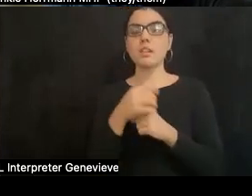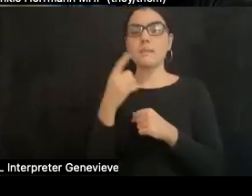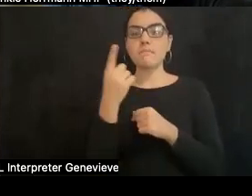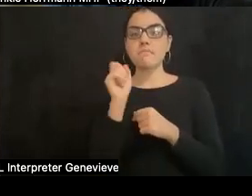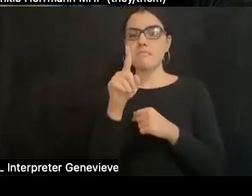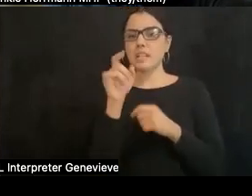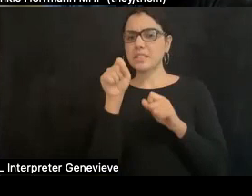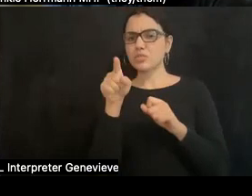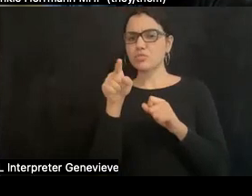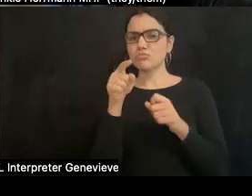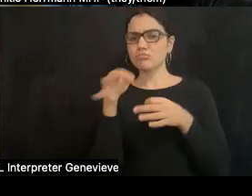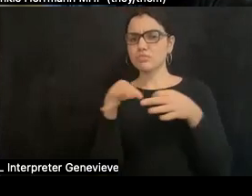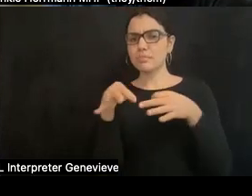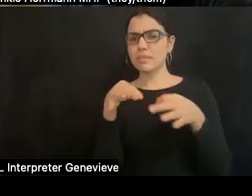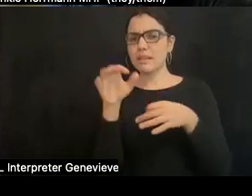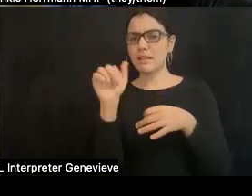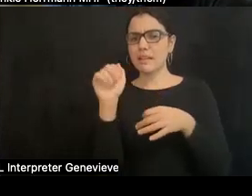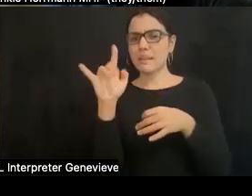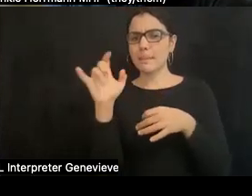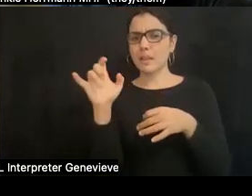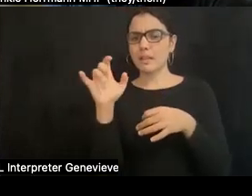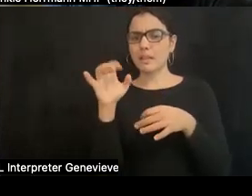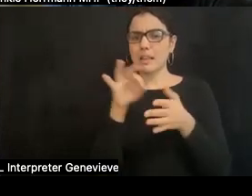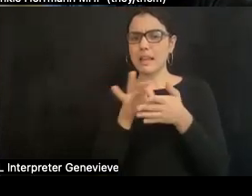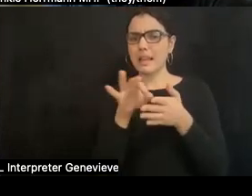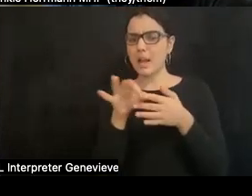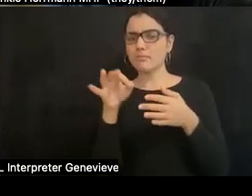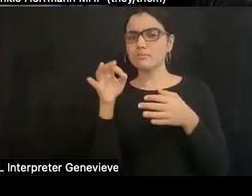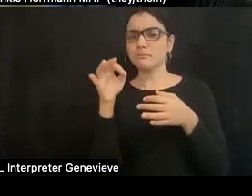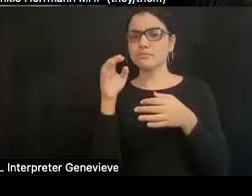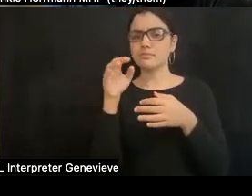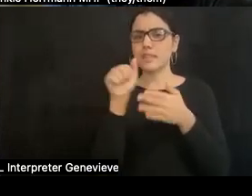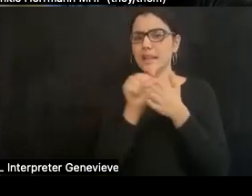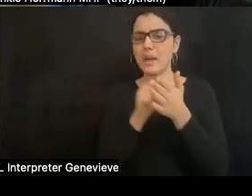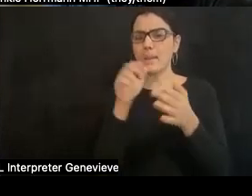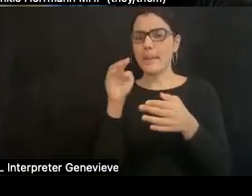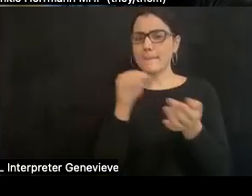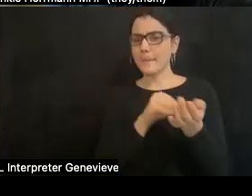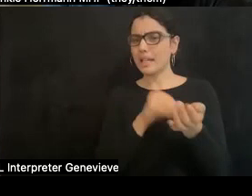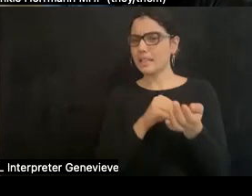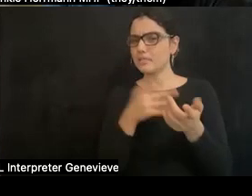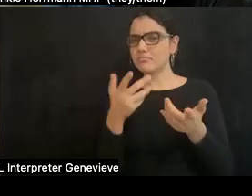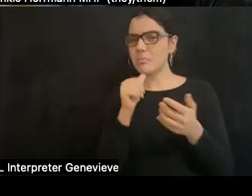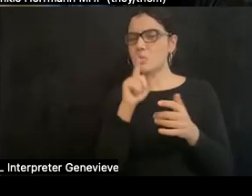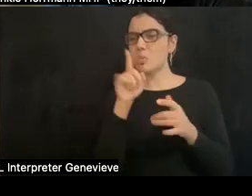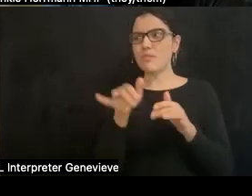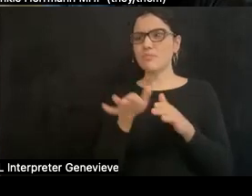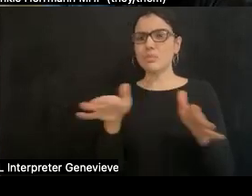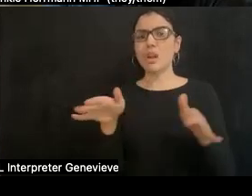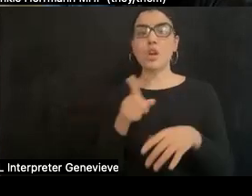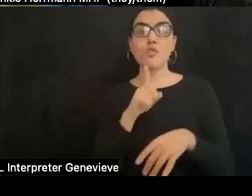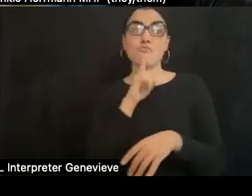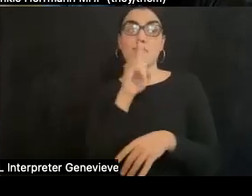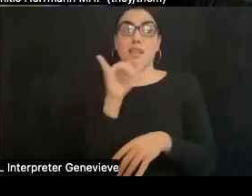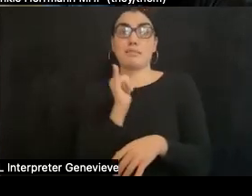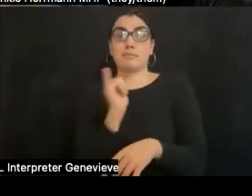ABLE accounts and Medicaid. I don't know if that's too broad of a question, but that was asked. That is something I myself am still figuring out. So that's a